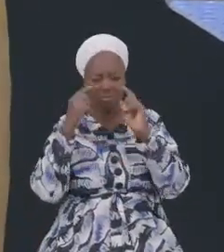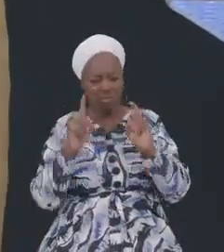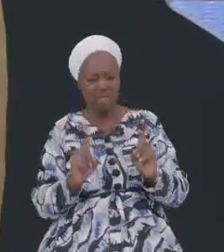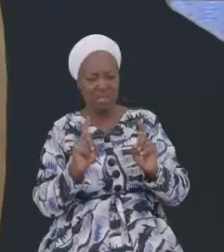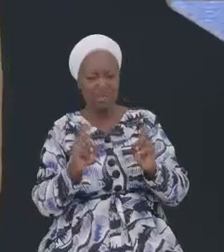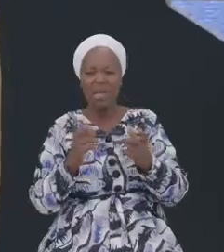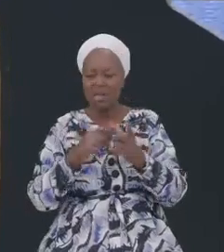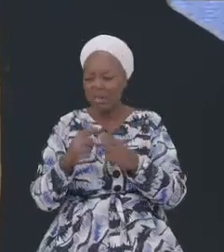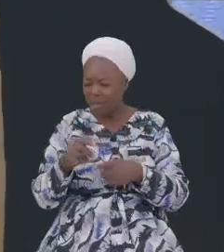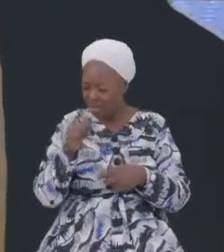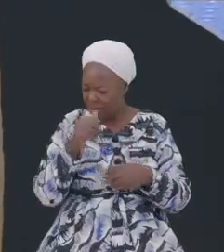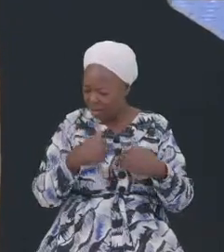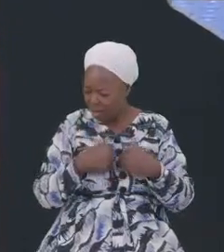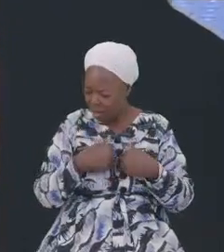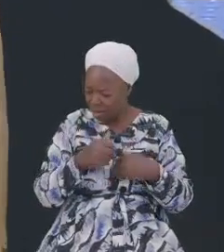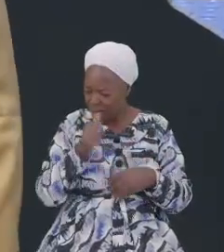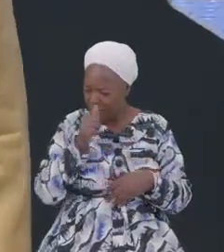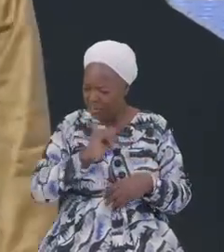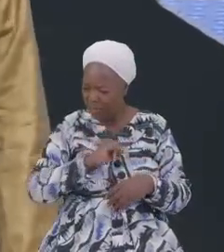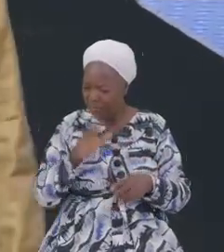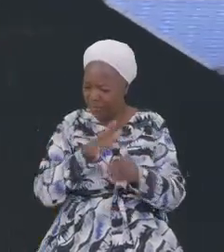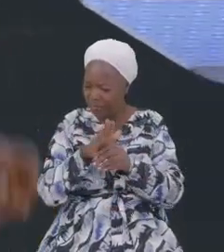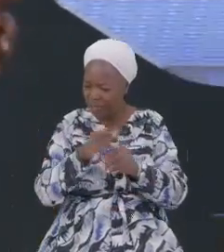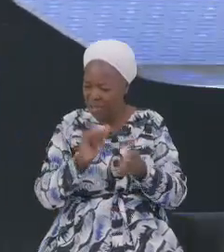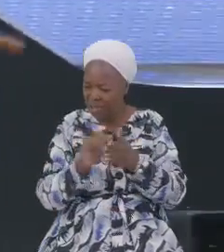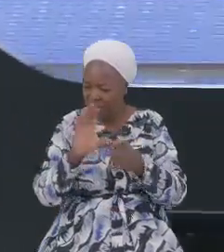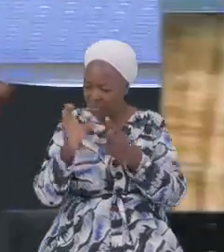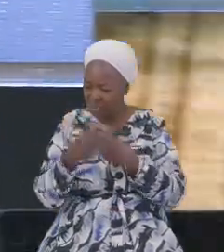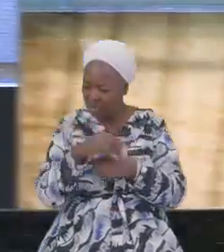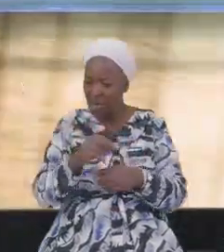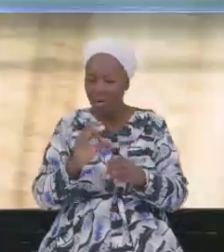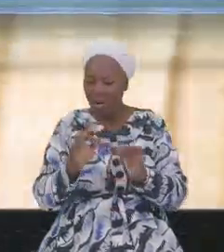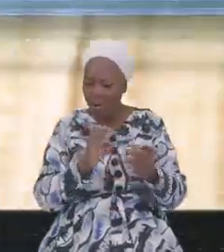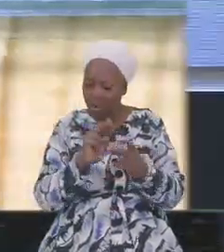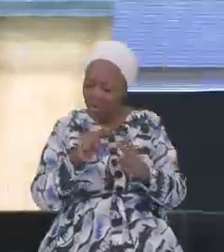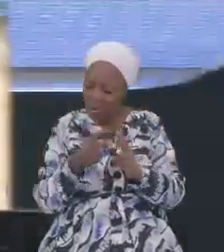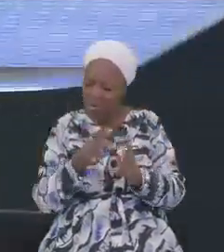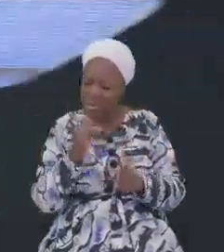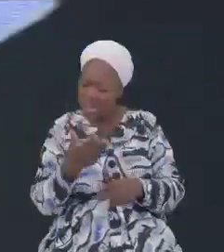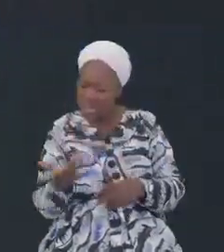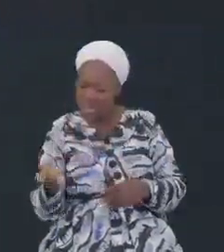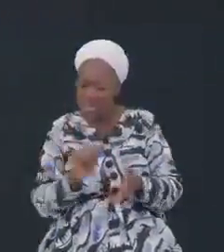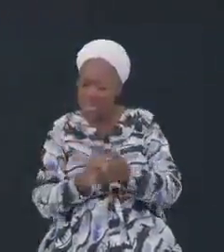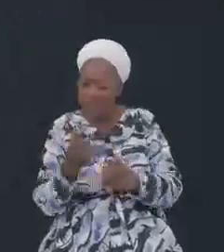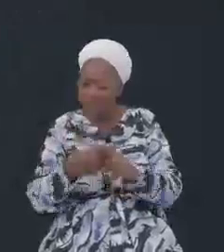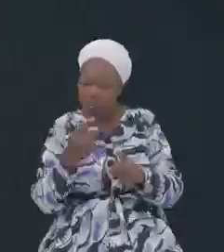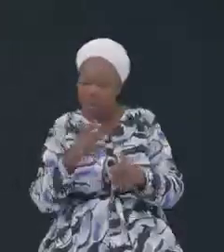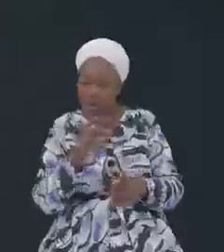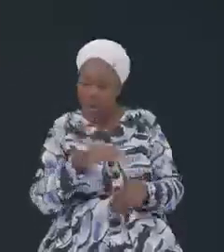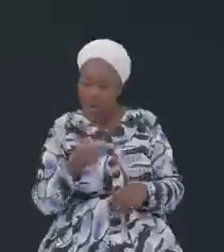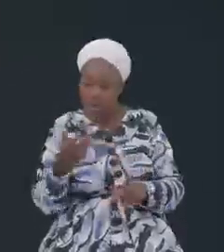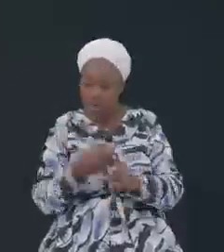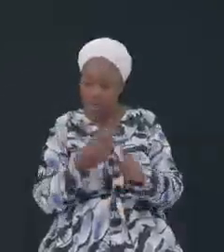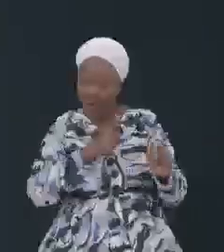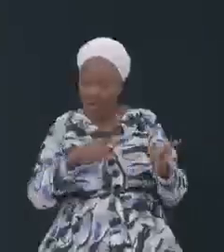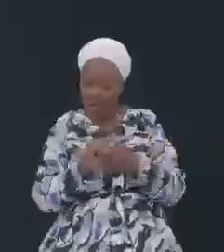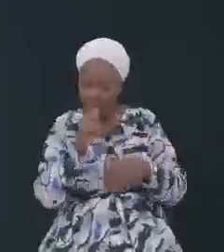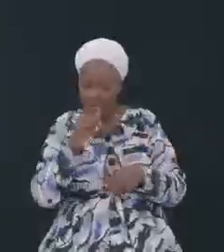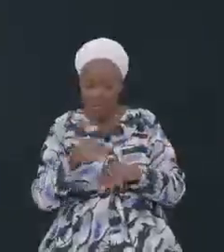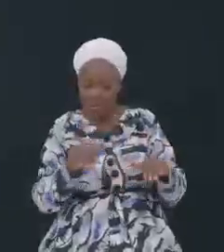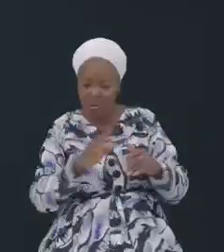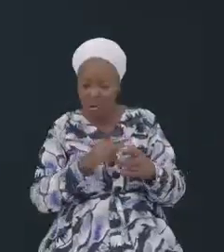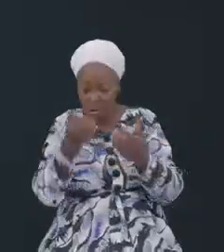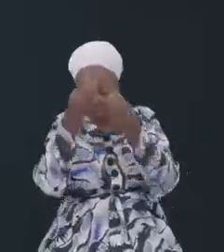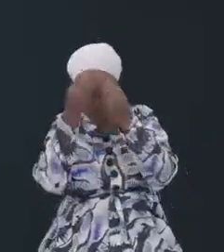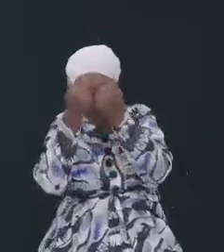I omitting the condition? Is there something from the Lord I'm not carrying out the way I ought to carry